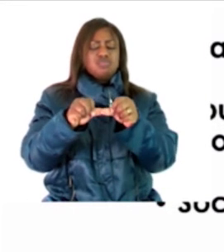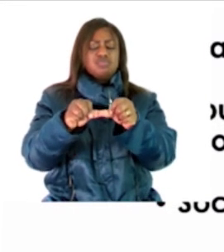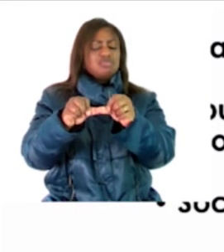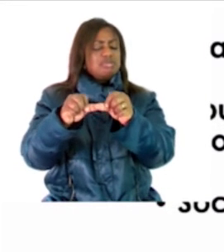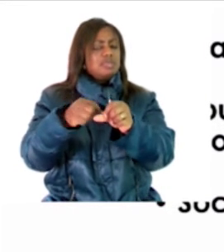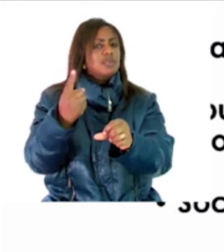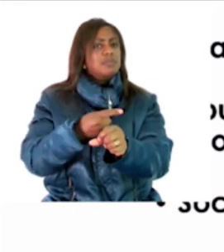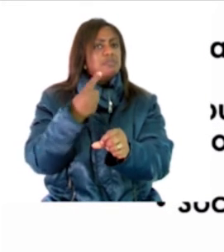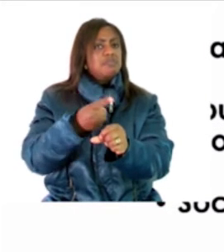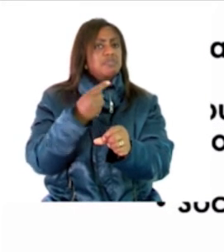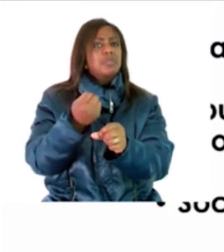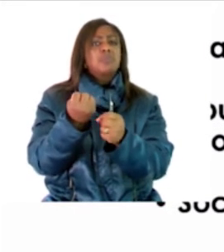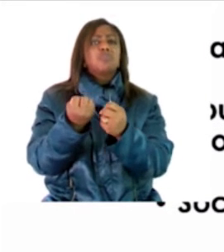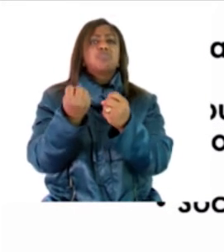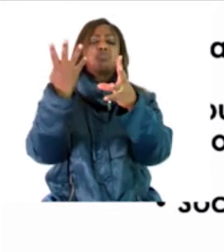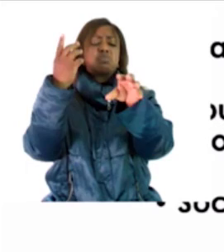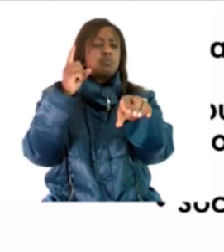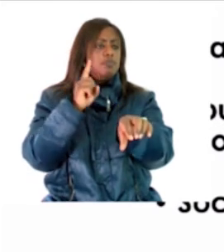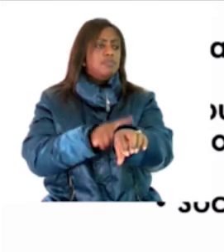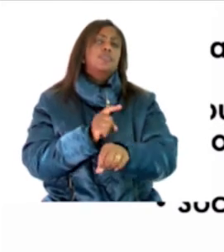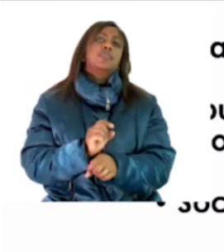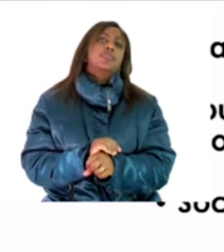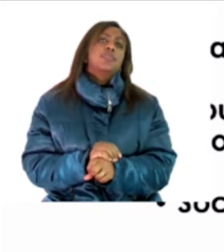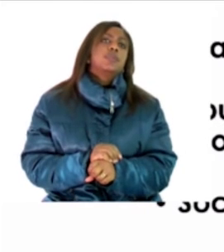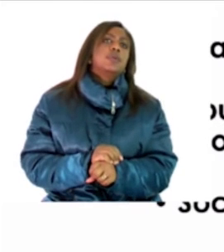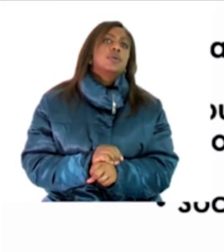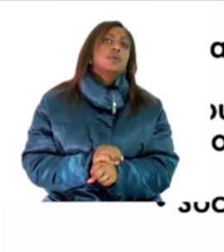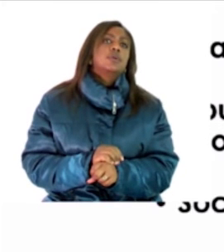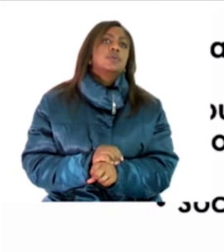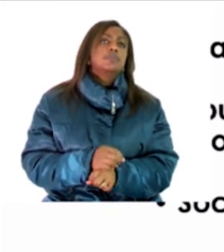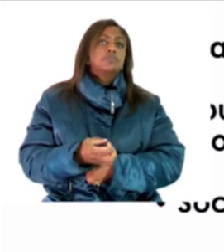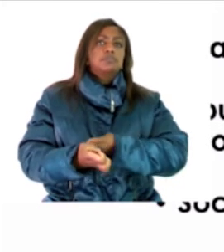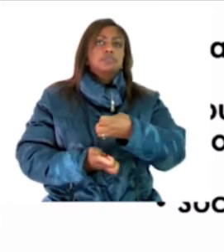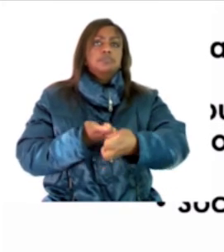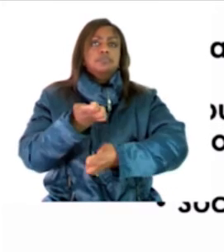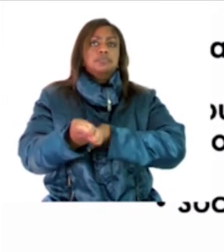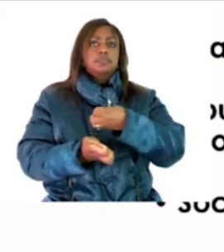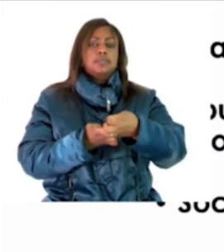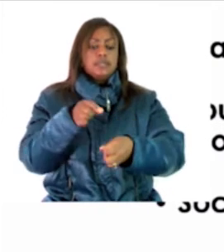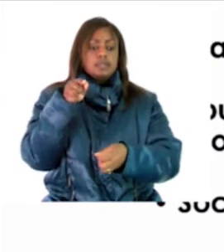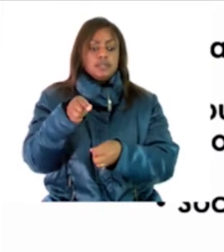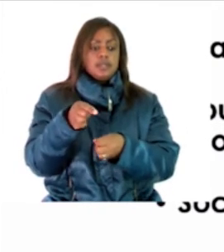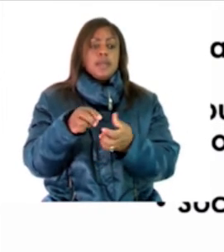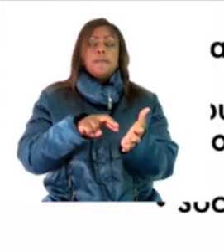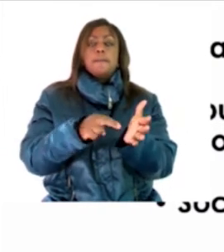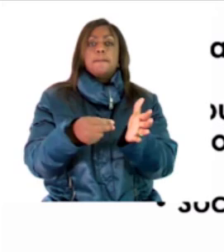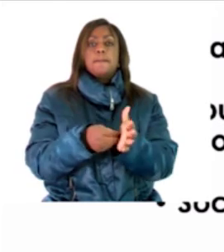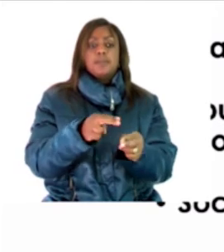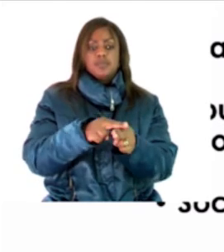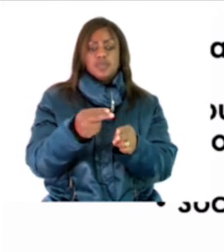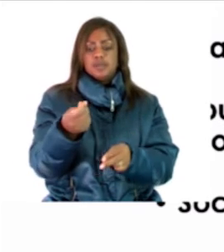that you are overusing more than it was supposed to be done. Economic. Economic only has got to be with